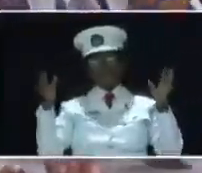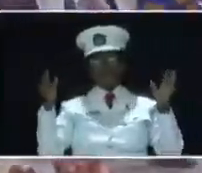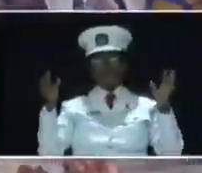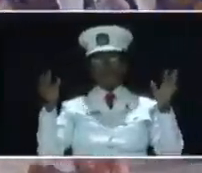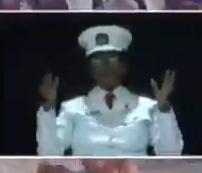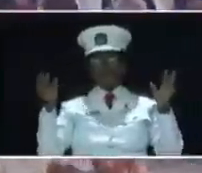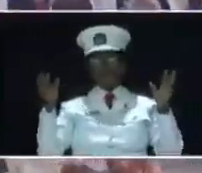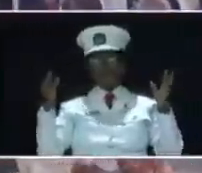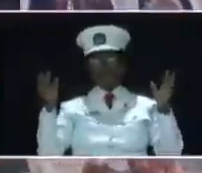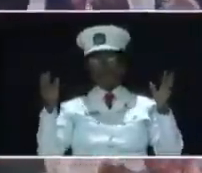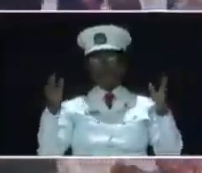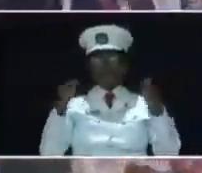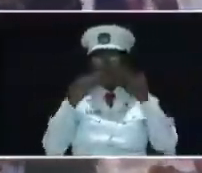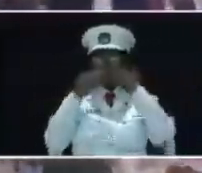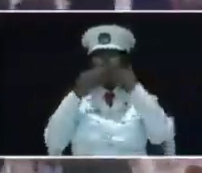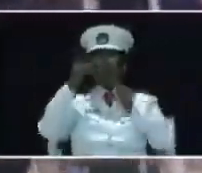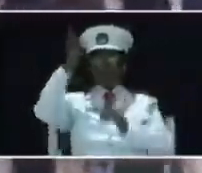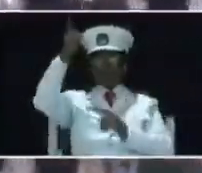Thank you, Daddy.